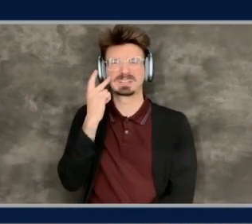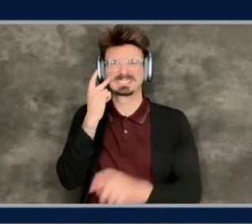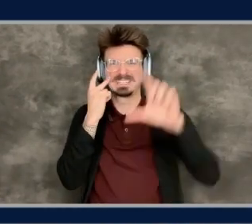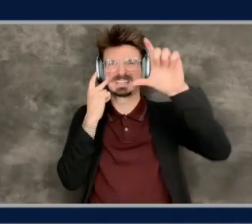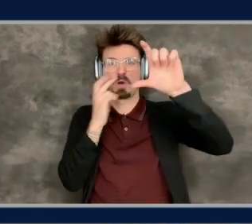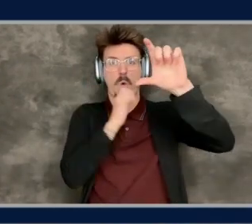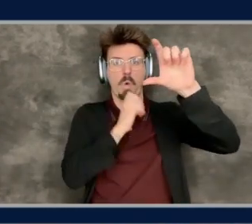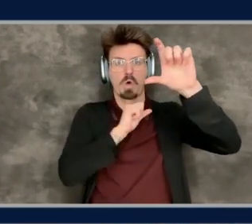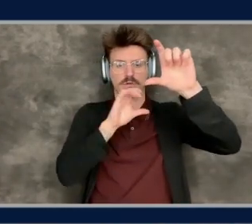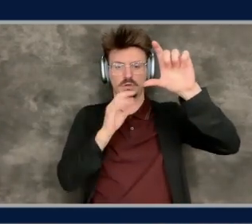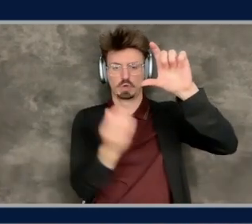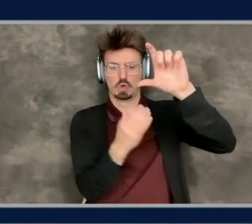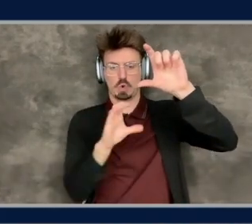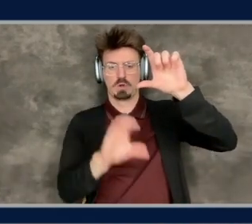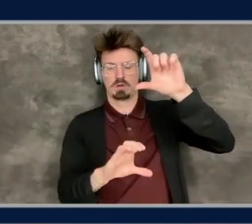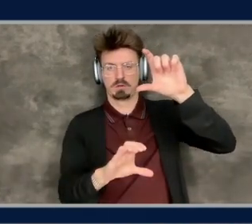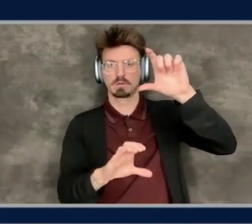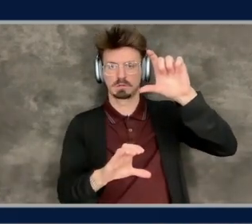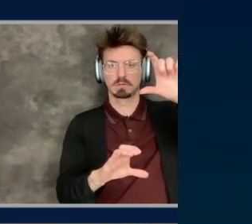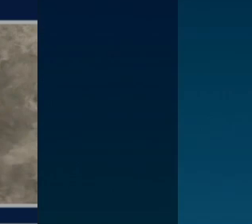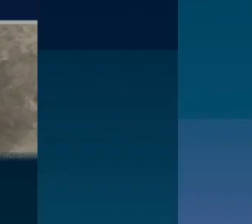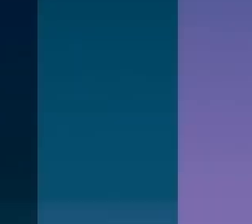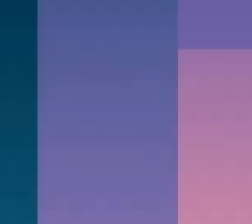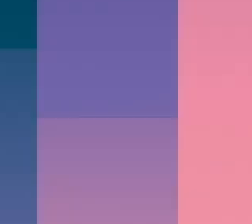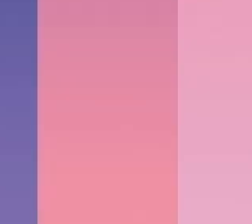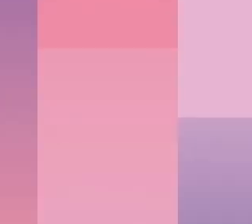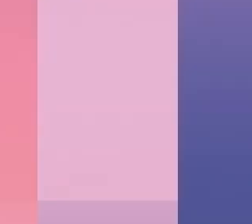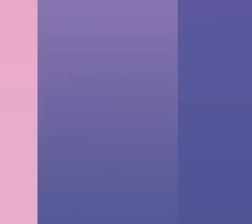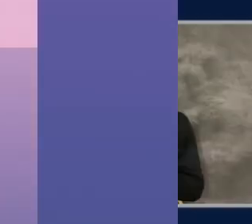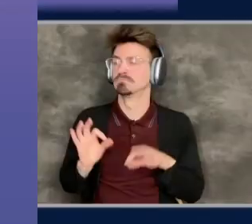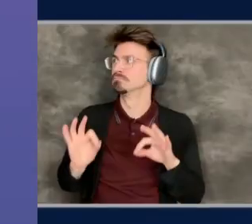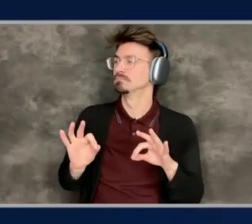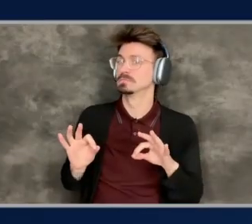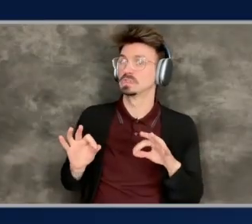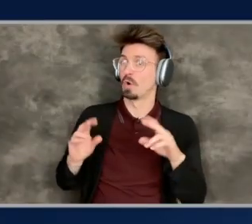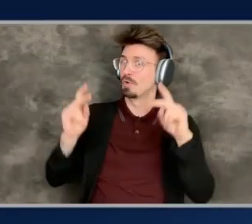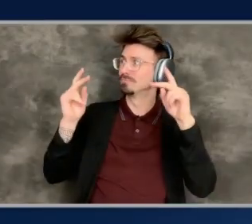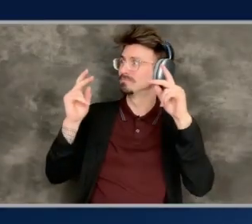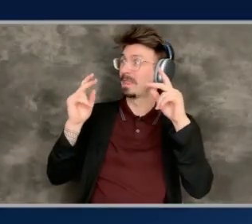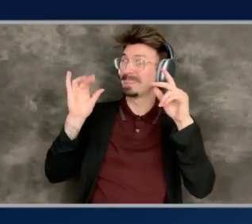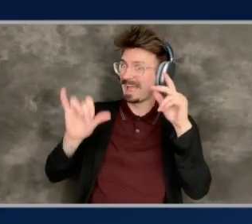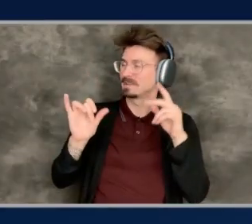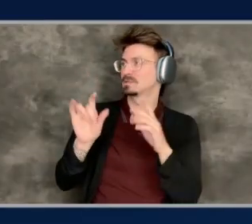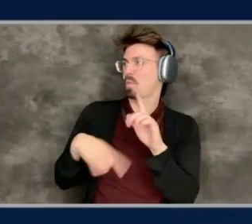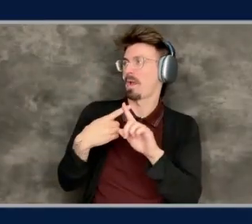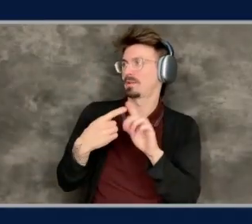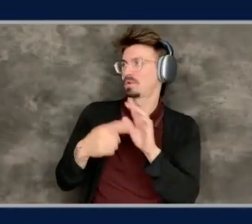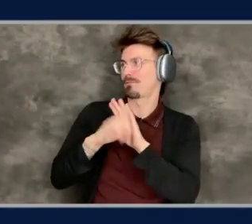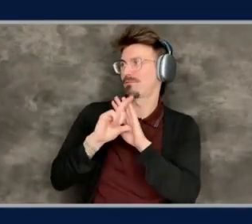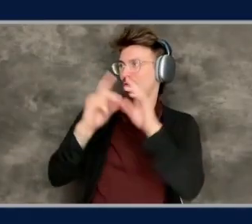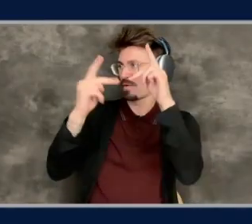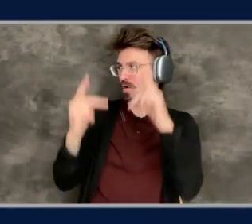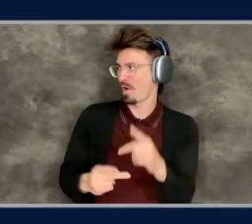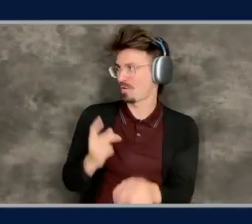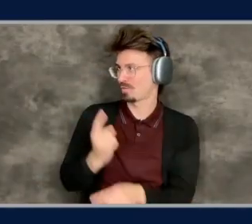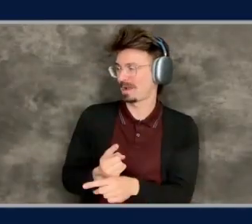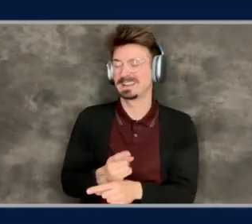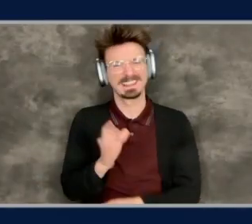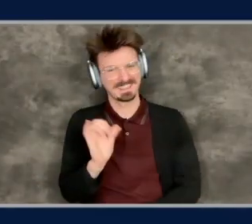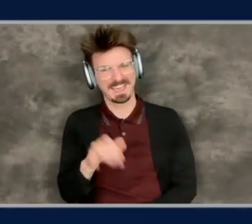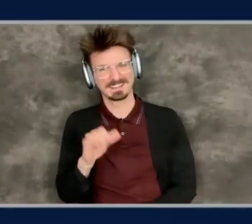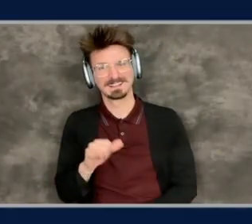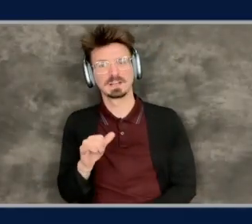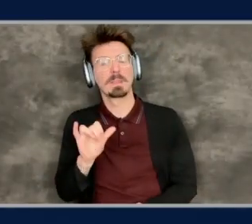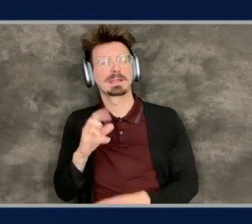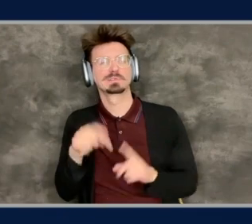also in a new branch. And guess what? It's code review time. Right? Exactly. Like, this is when I would be pinged on Slack and saying,